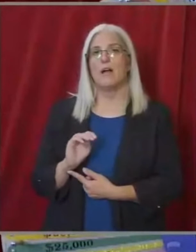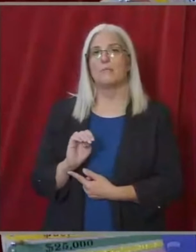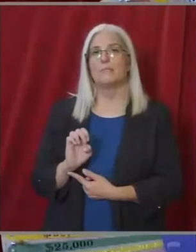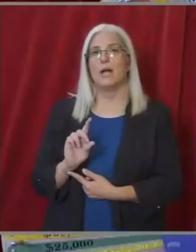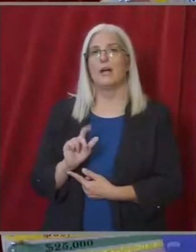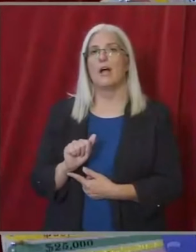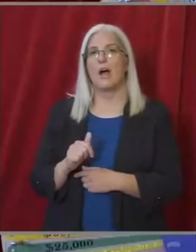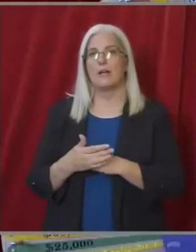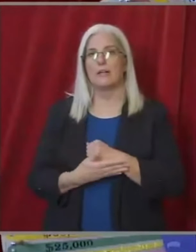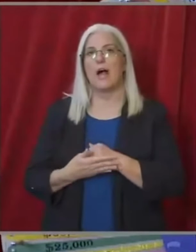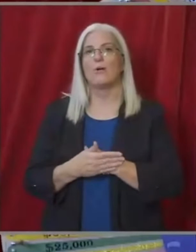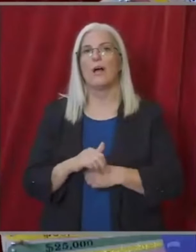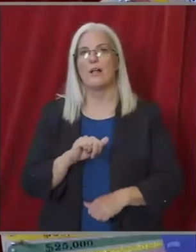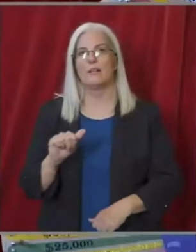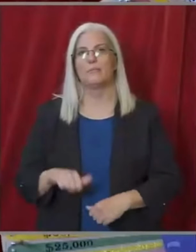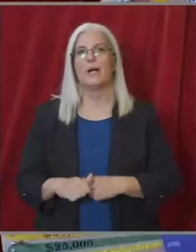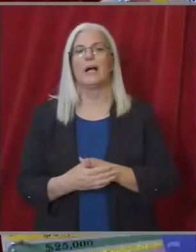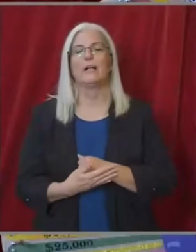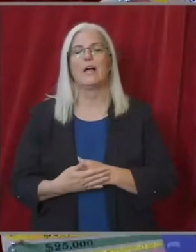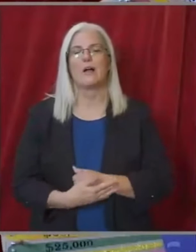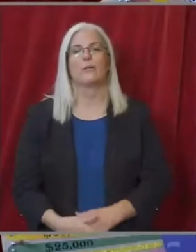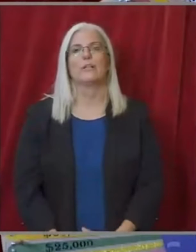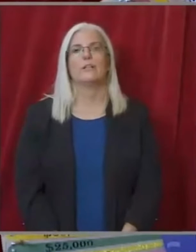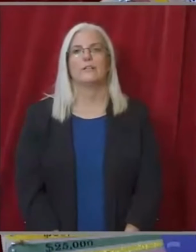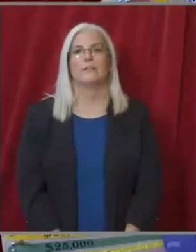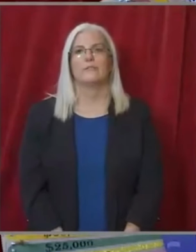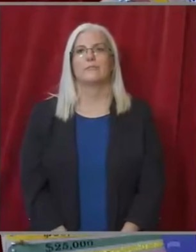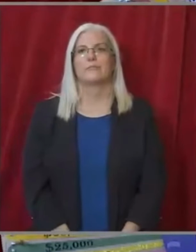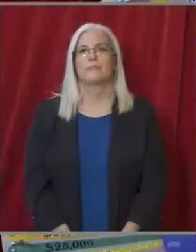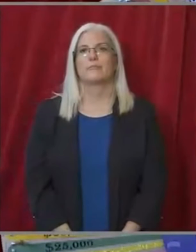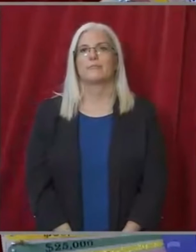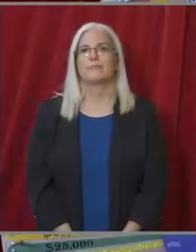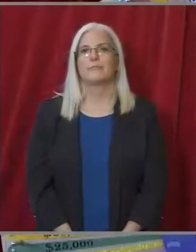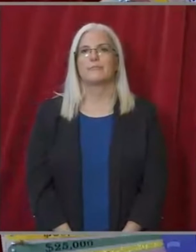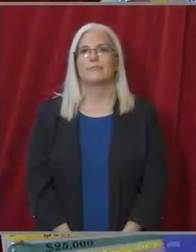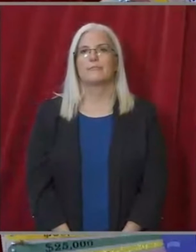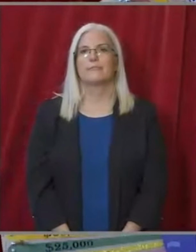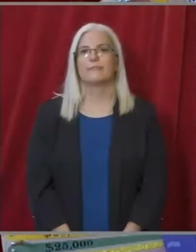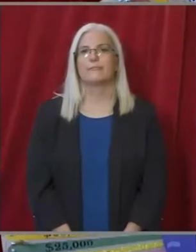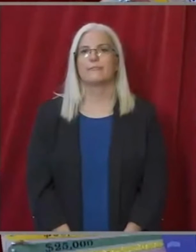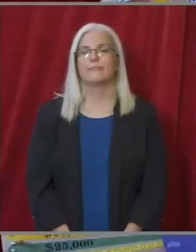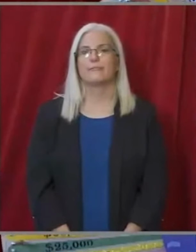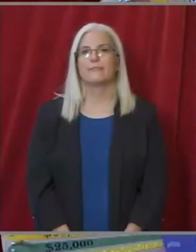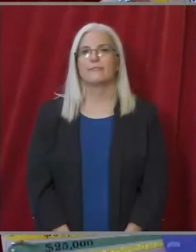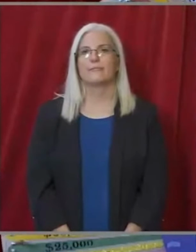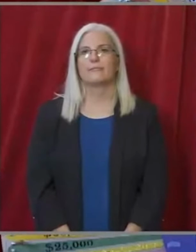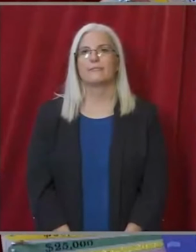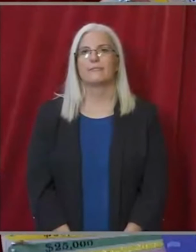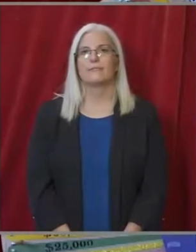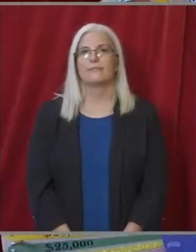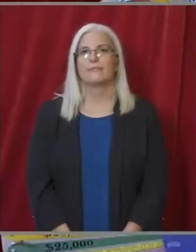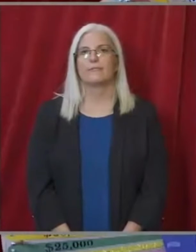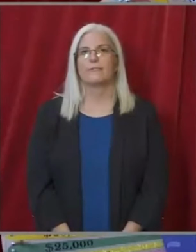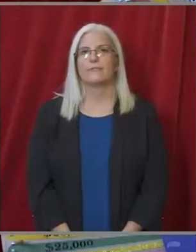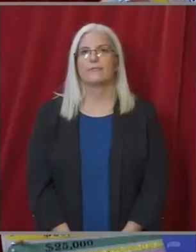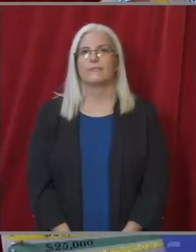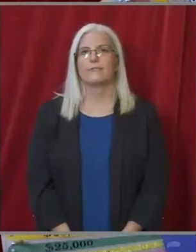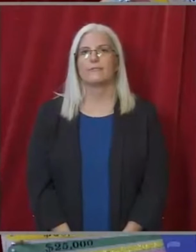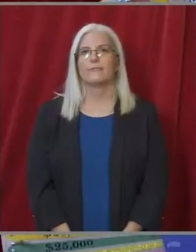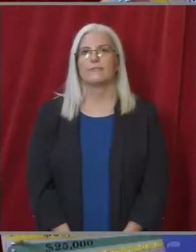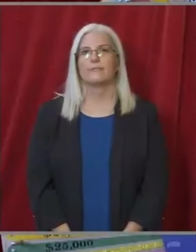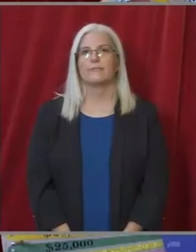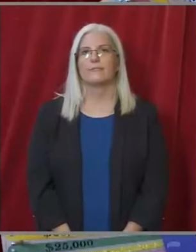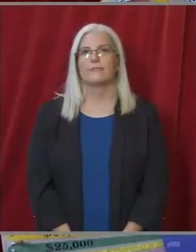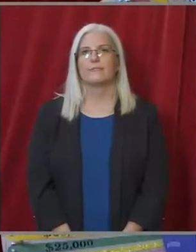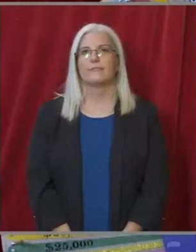You know where Alameda is. All right. You're putting me on the spot. No, they're going to come on. Just stick in the Bay Area. Right above Santa Clara. Look at that.